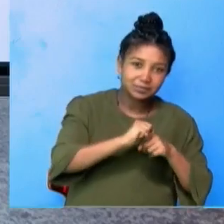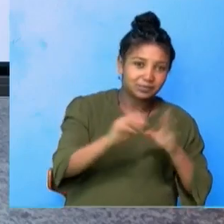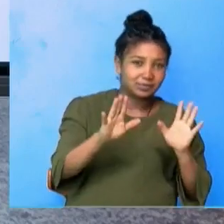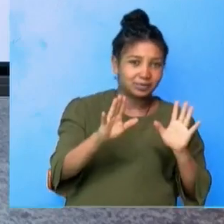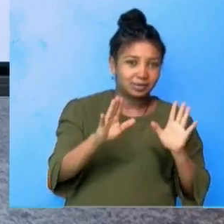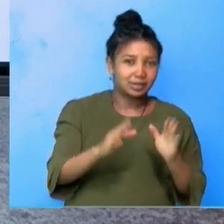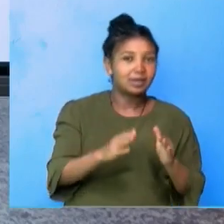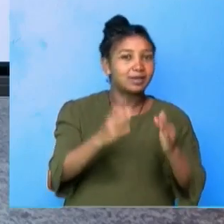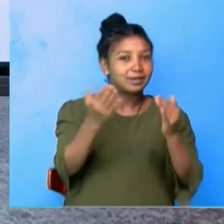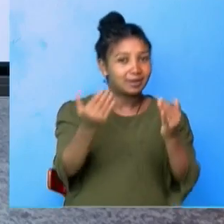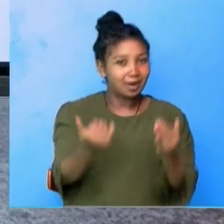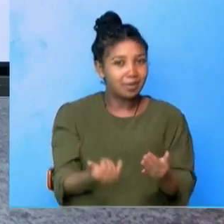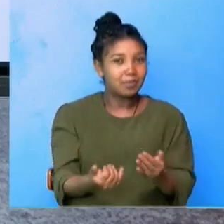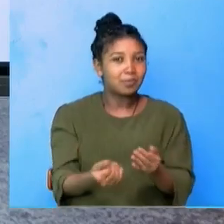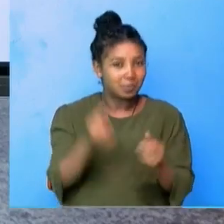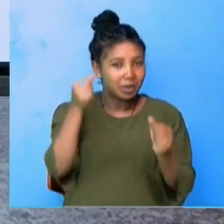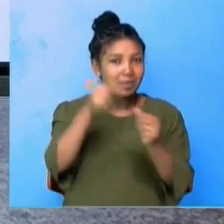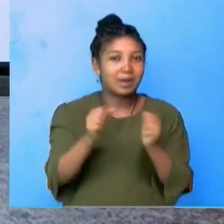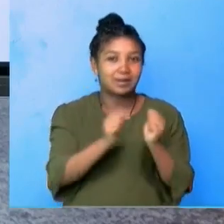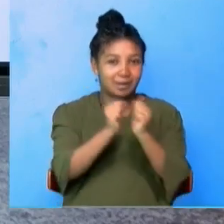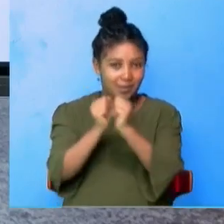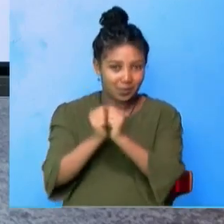antonym. Let us remind together.